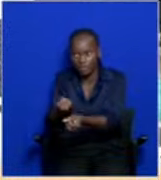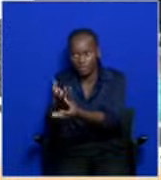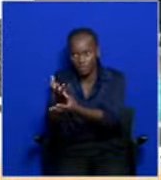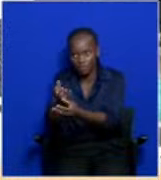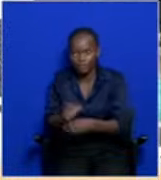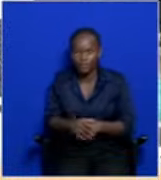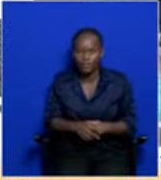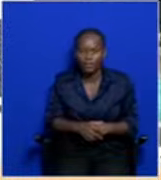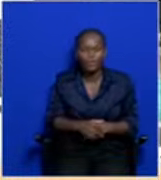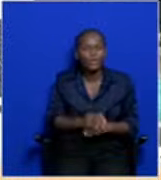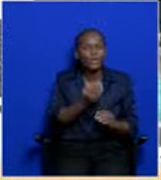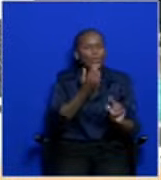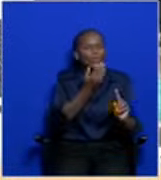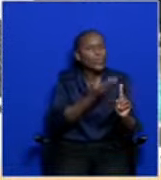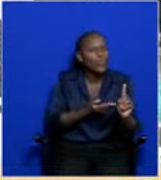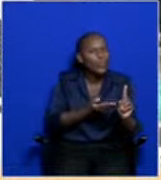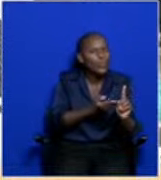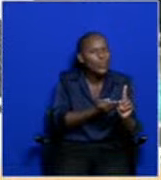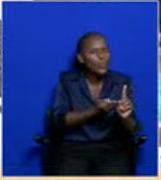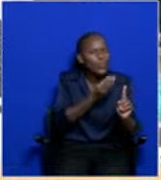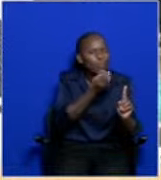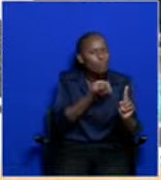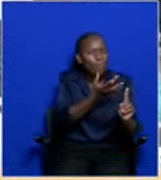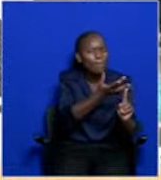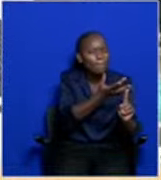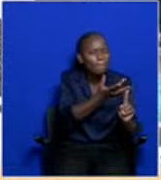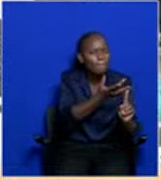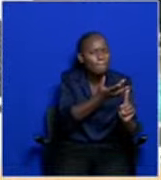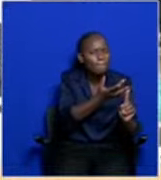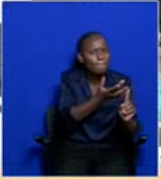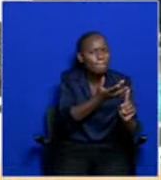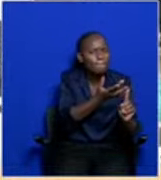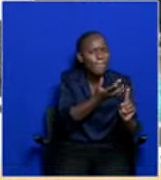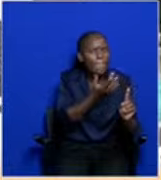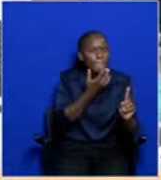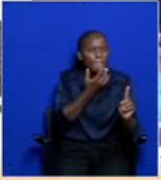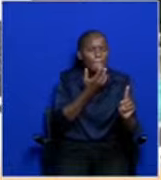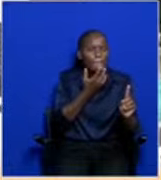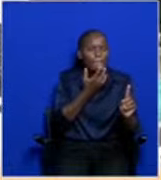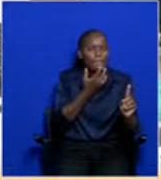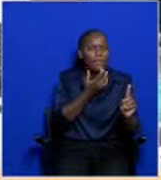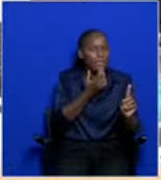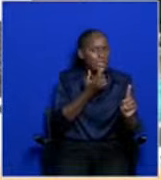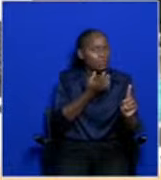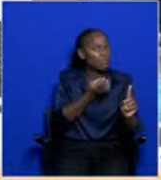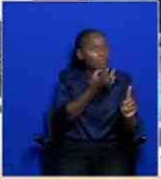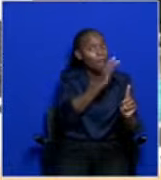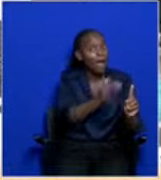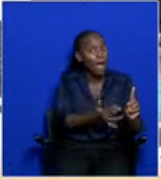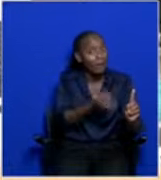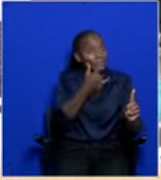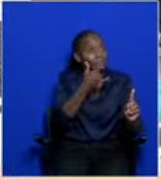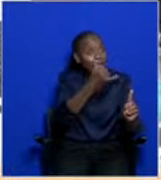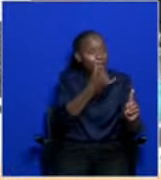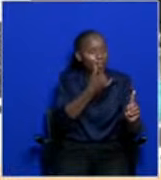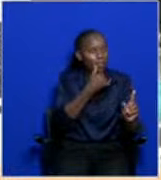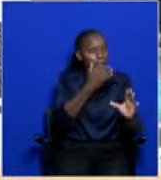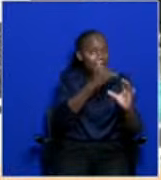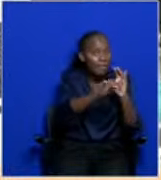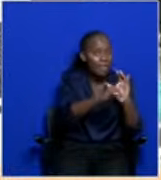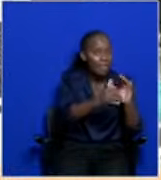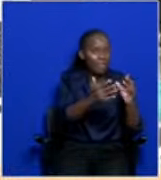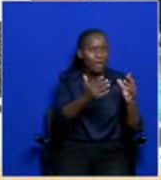what form did the making aware take? Is there a record